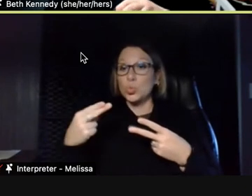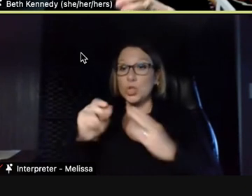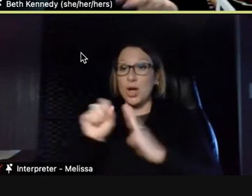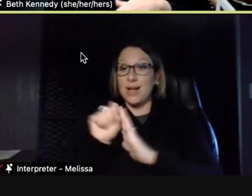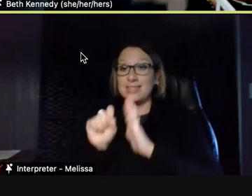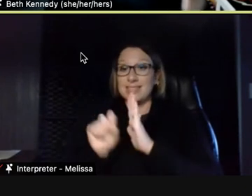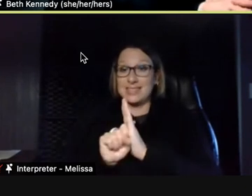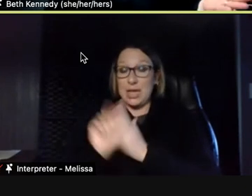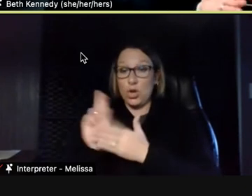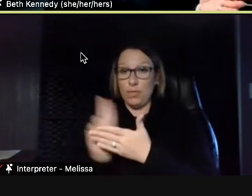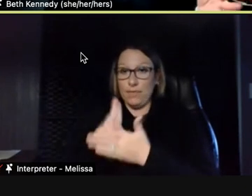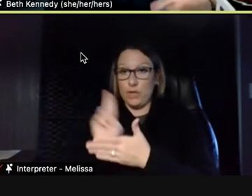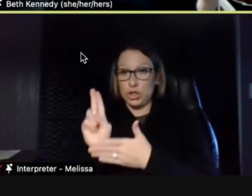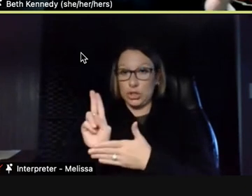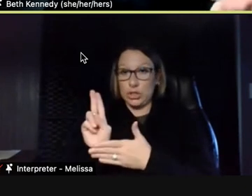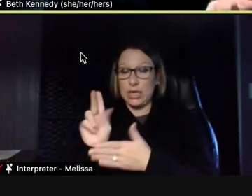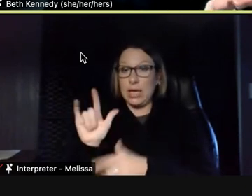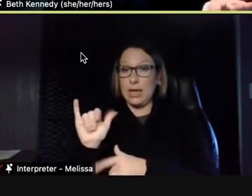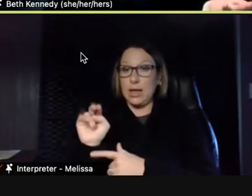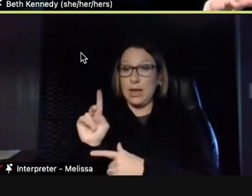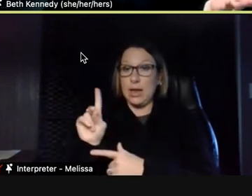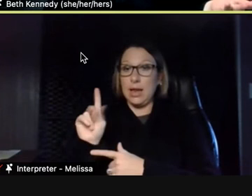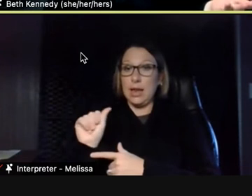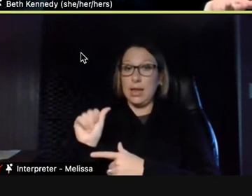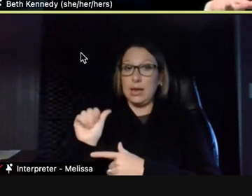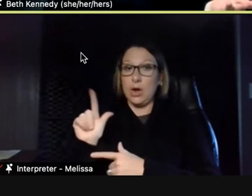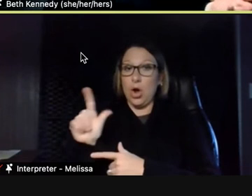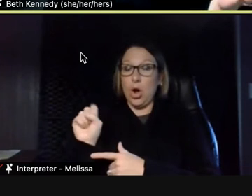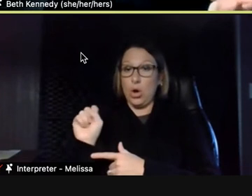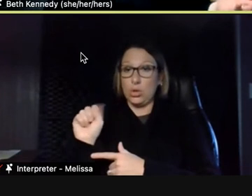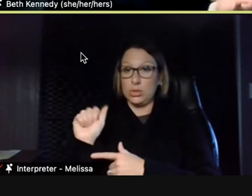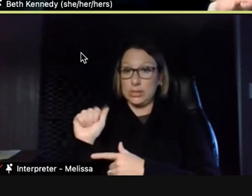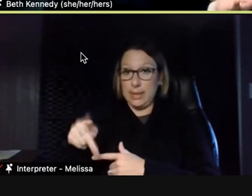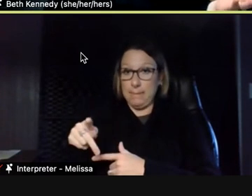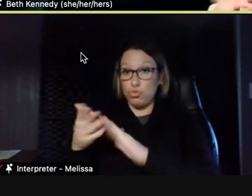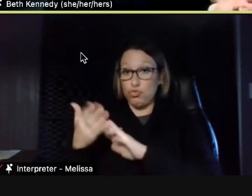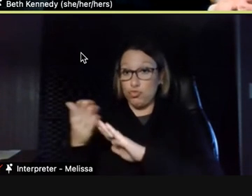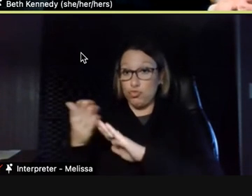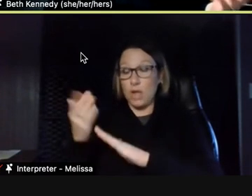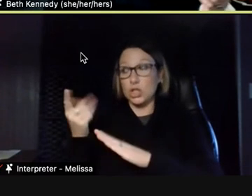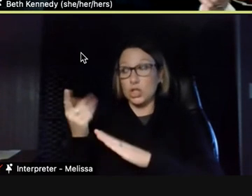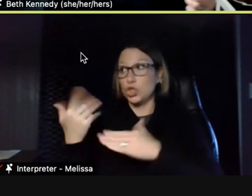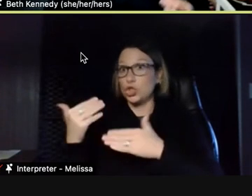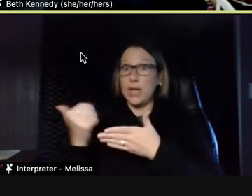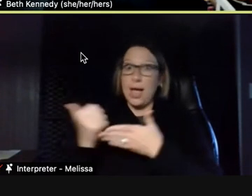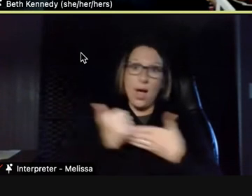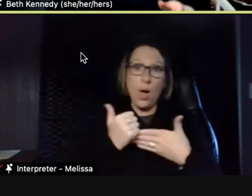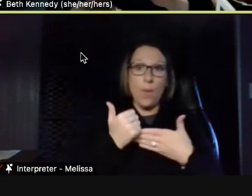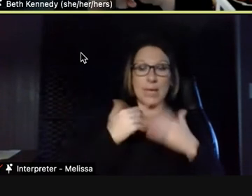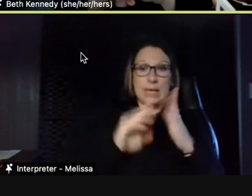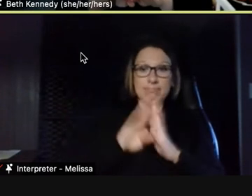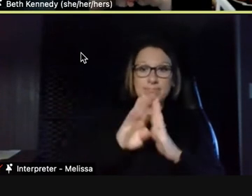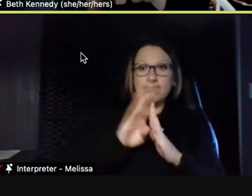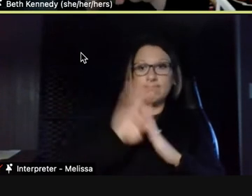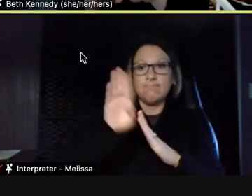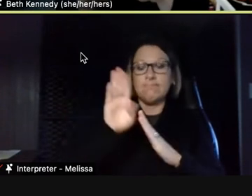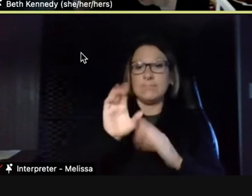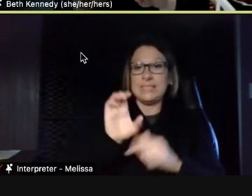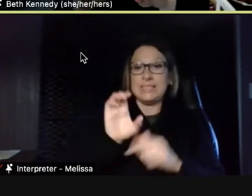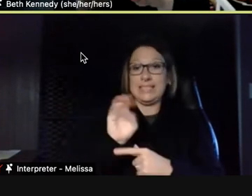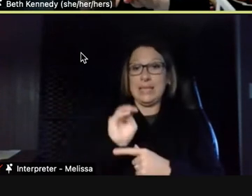Alsop. And she was instrumental in helping me to develop and build the CMU program. So now they're kind